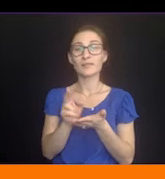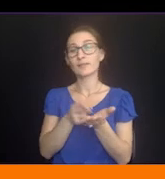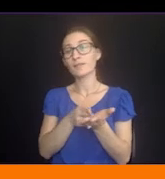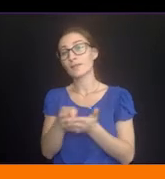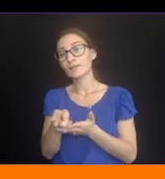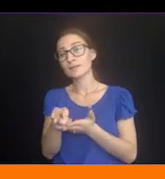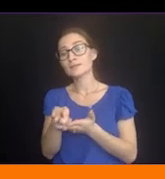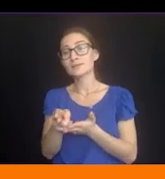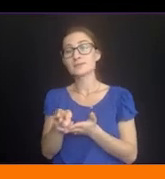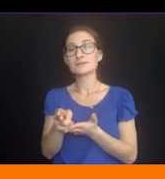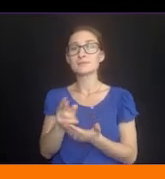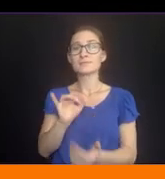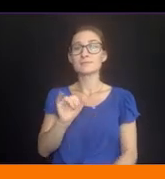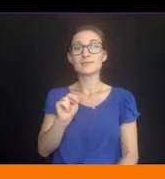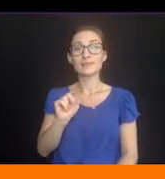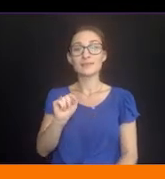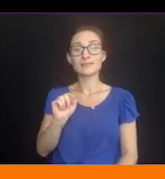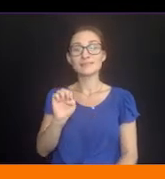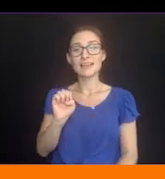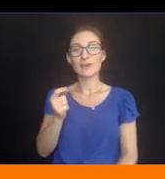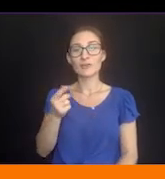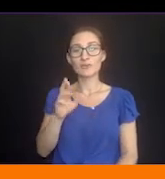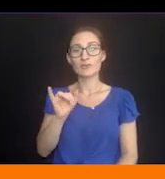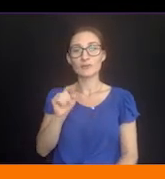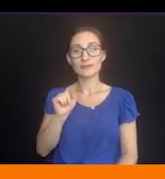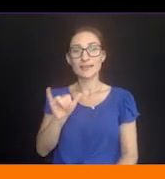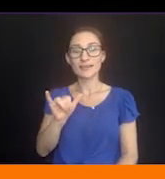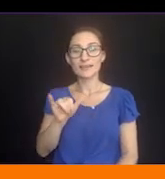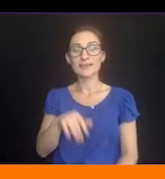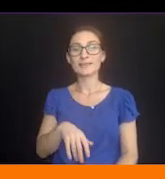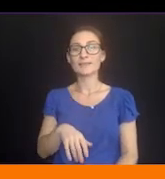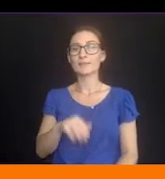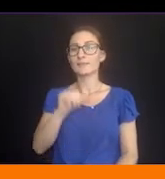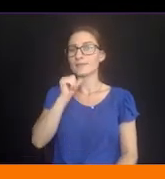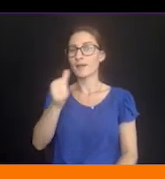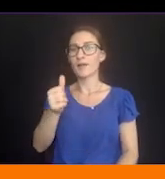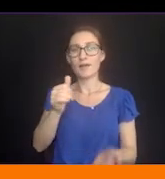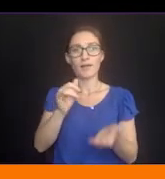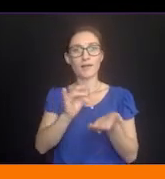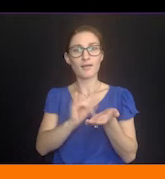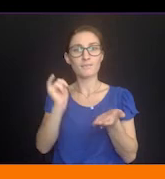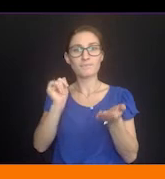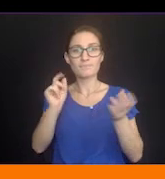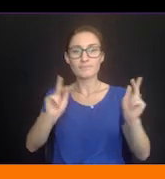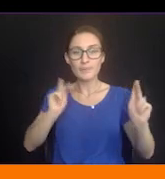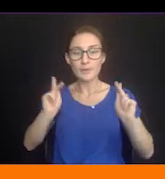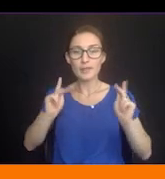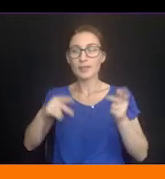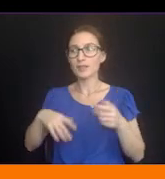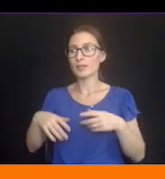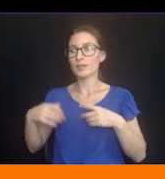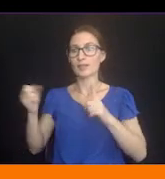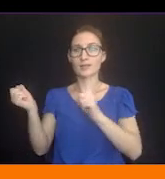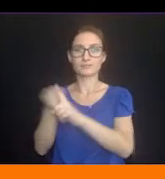my tunnel vision. So being kind, being honest, having integrity,